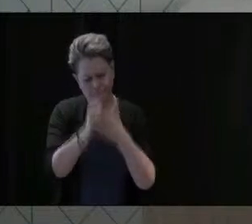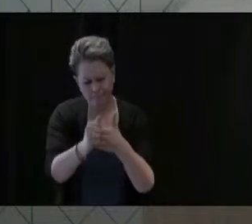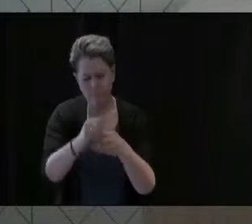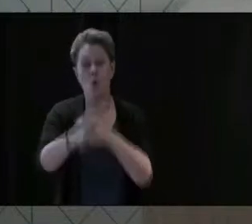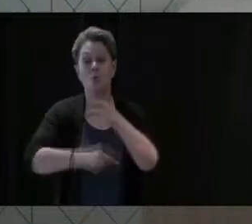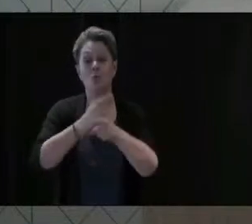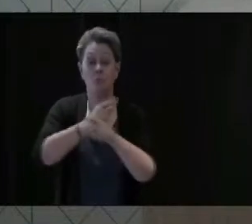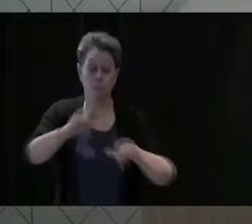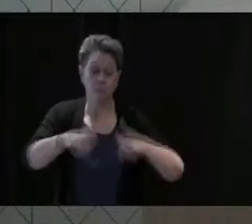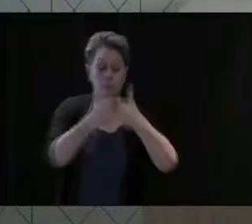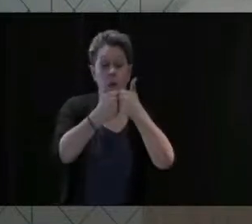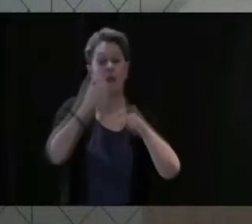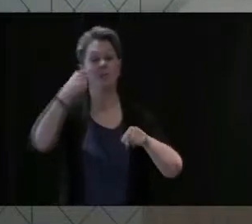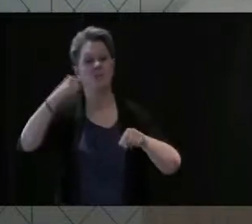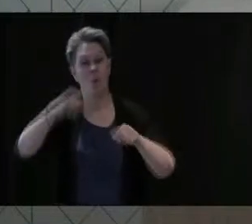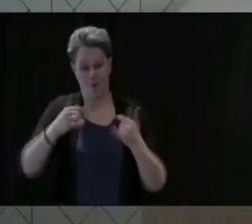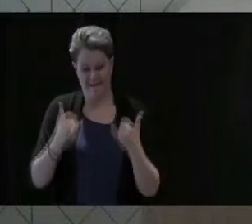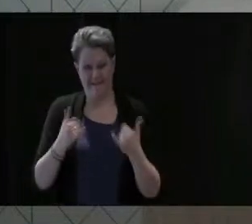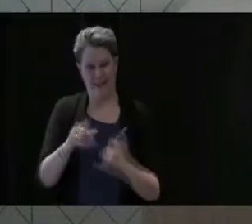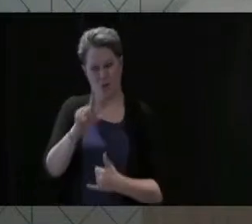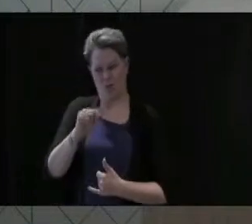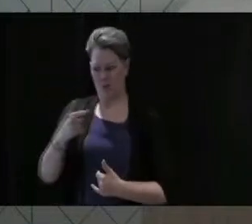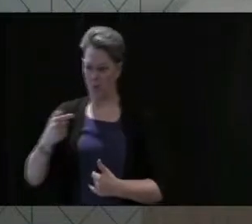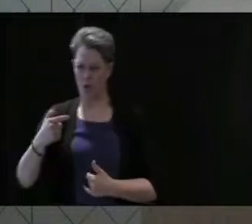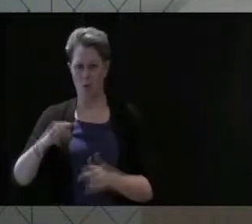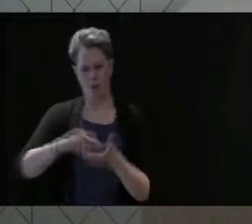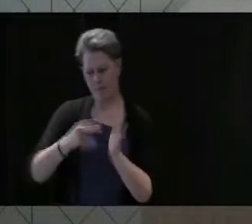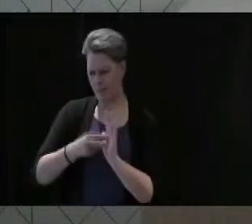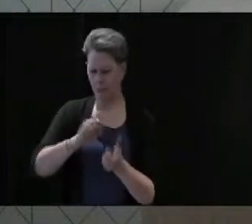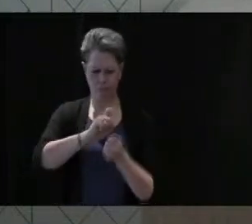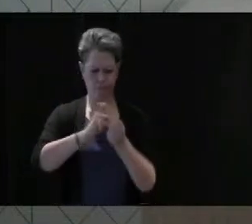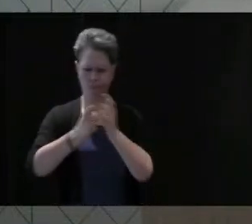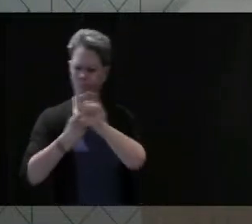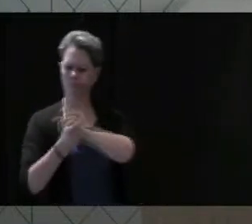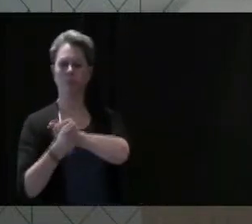our generation, the transition to a green economy.